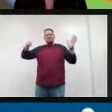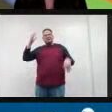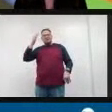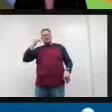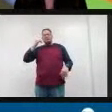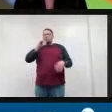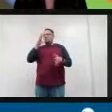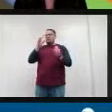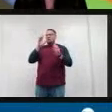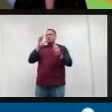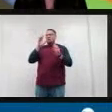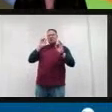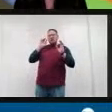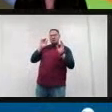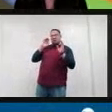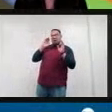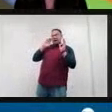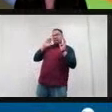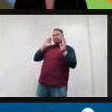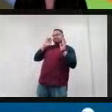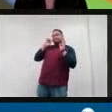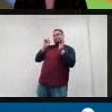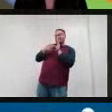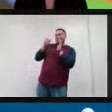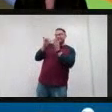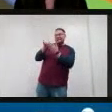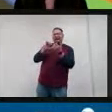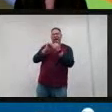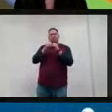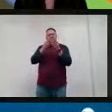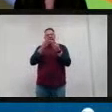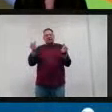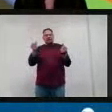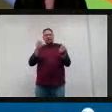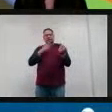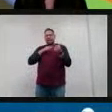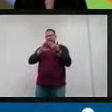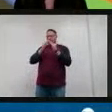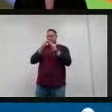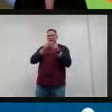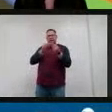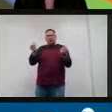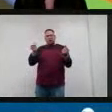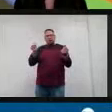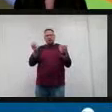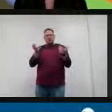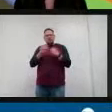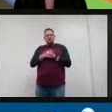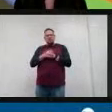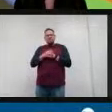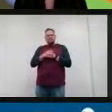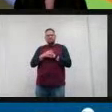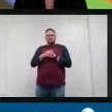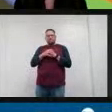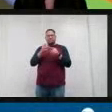that. So how can we heal, and how can my community heal where they have found,